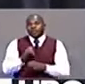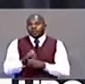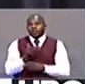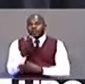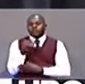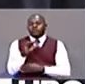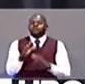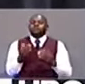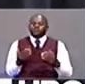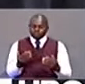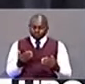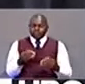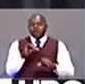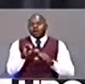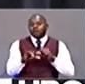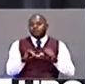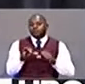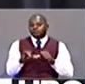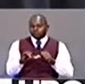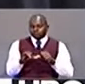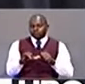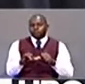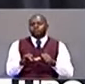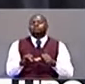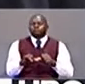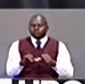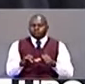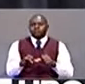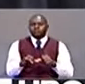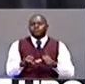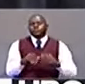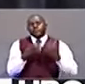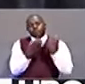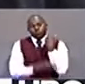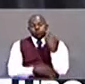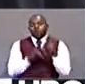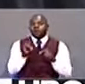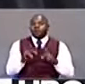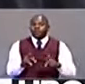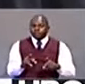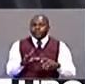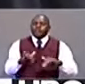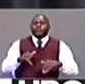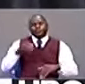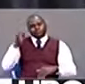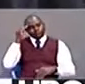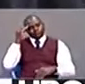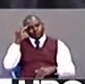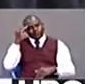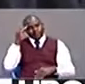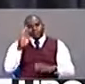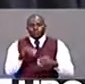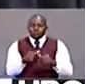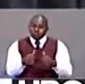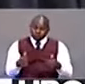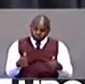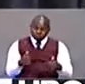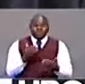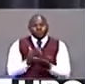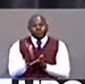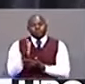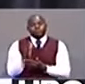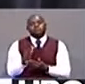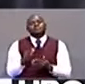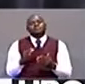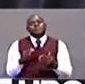hard about the plight of the poor people, how best are we going to remember him to make sure that the